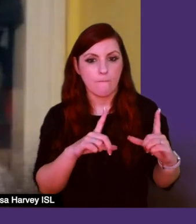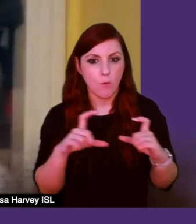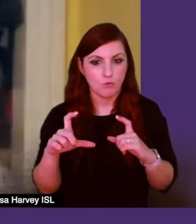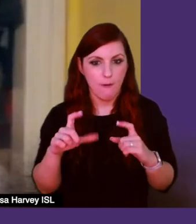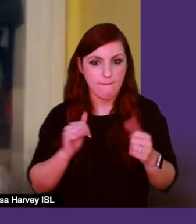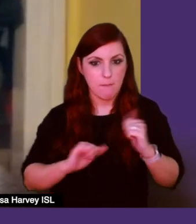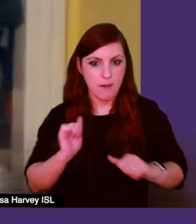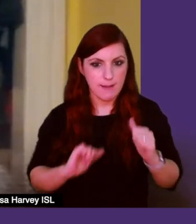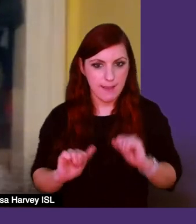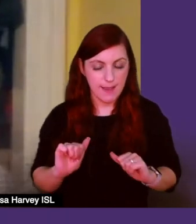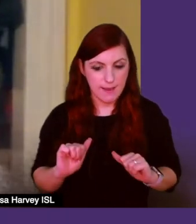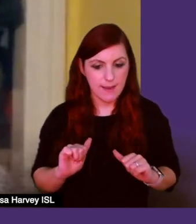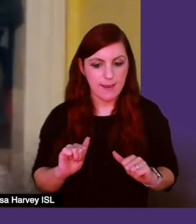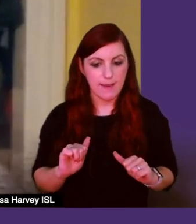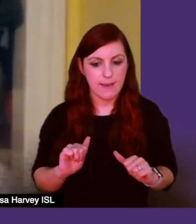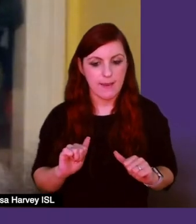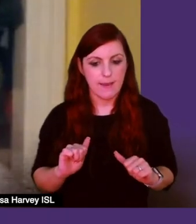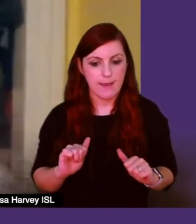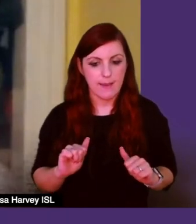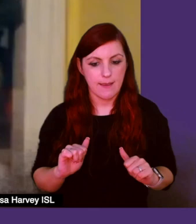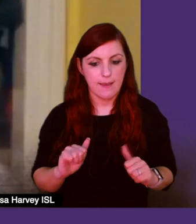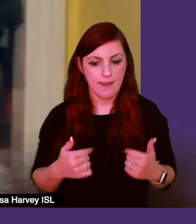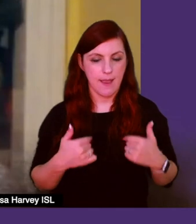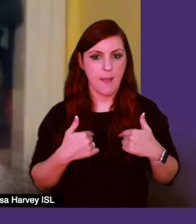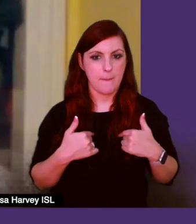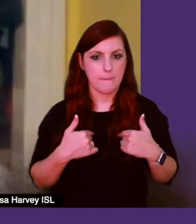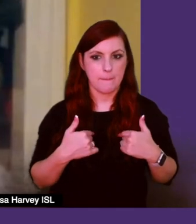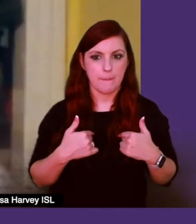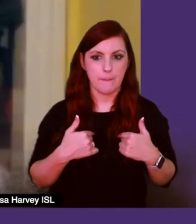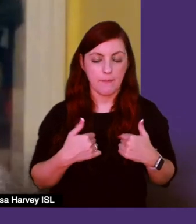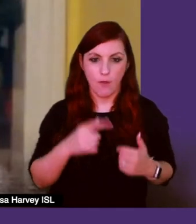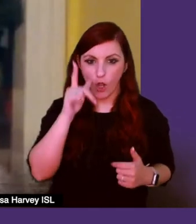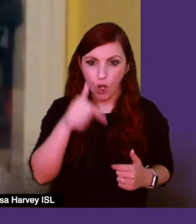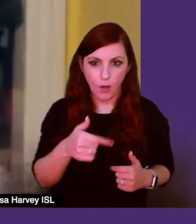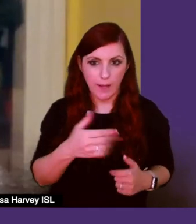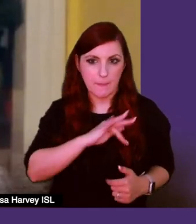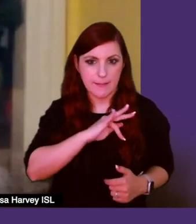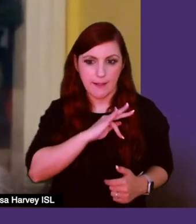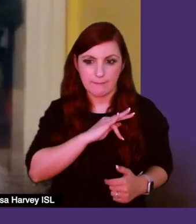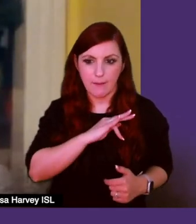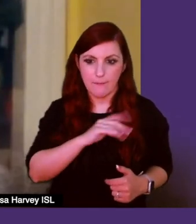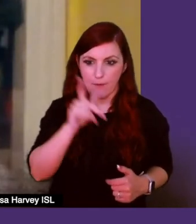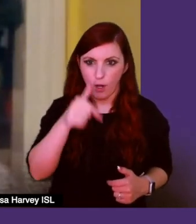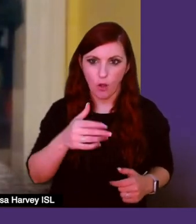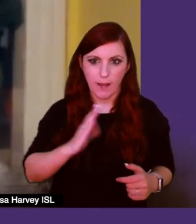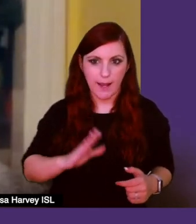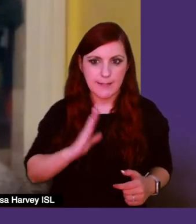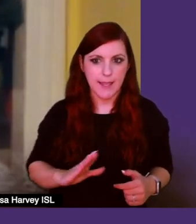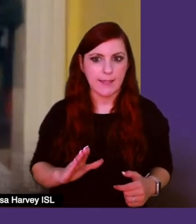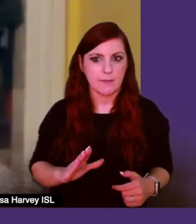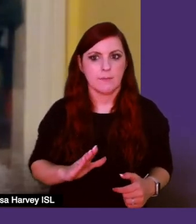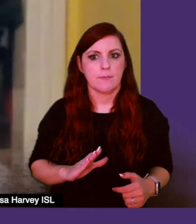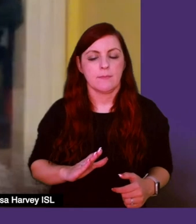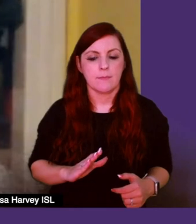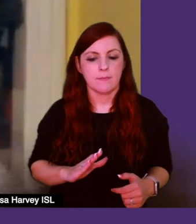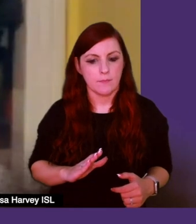photographic modelling. I am very fortunate lady.